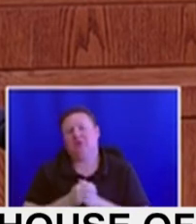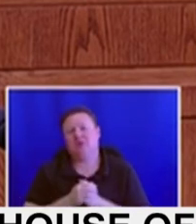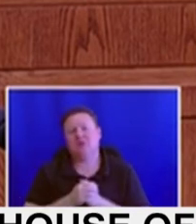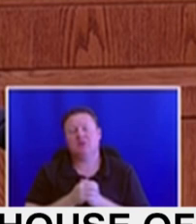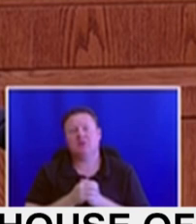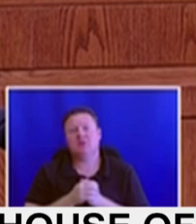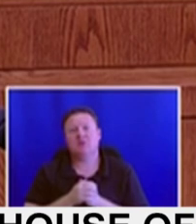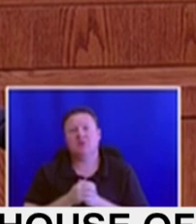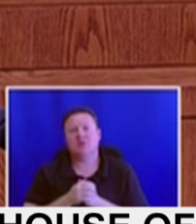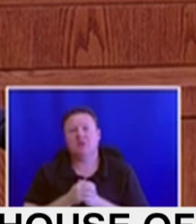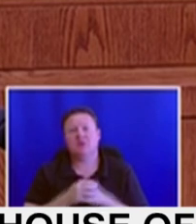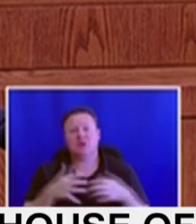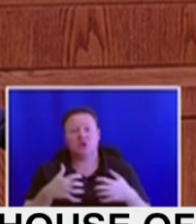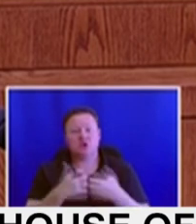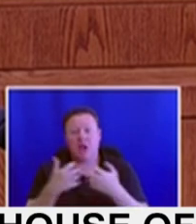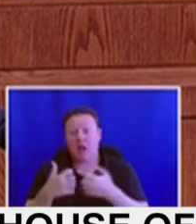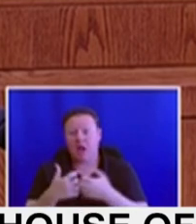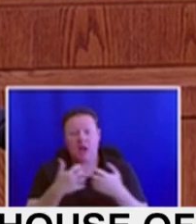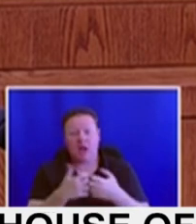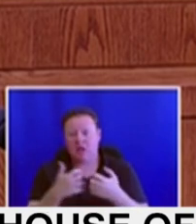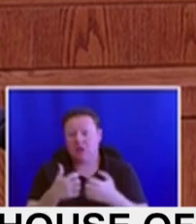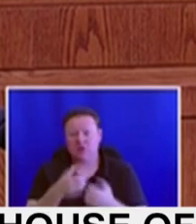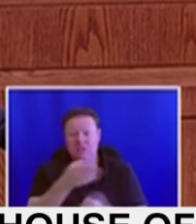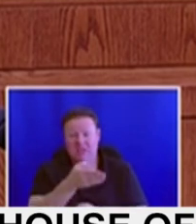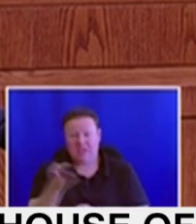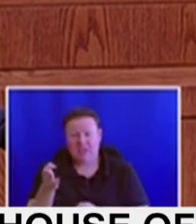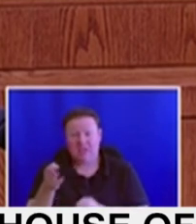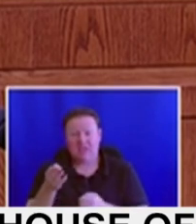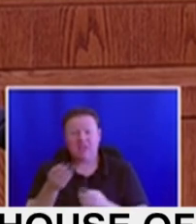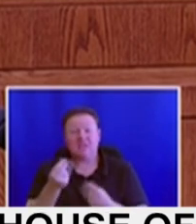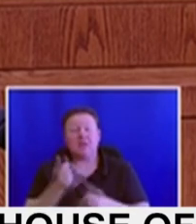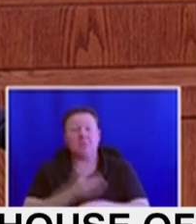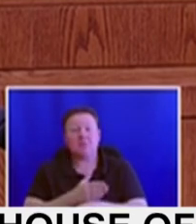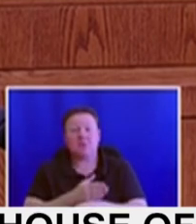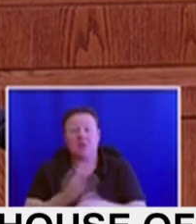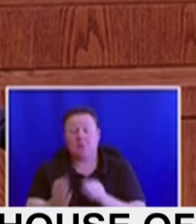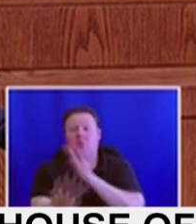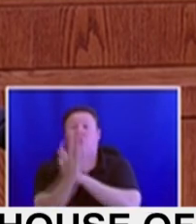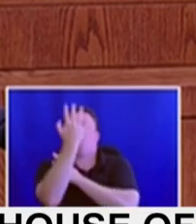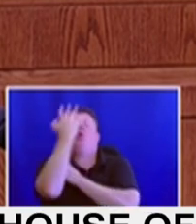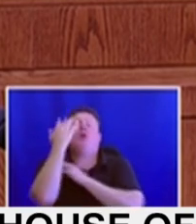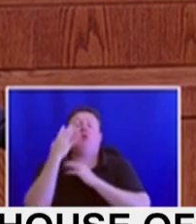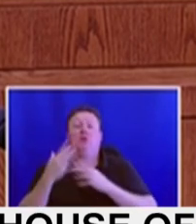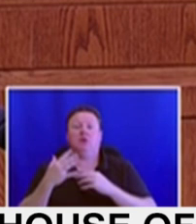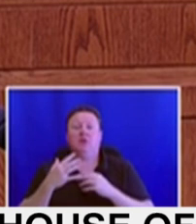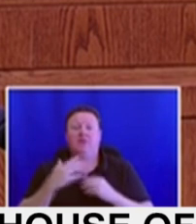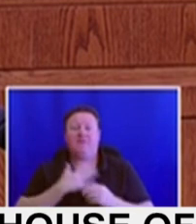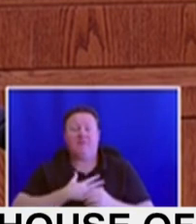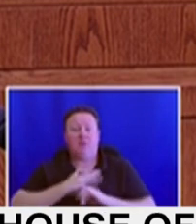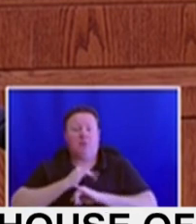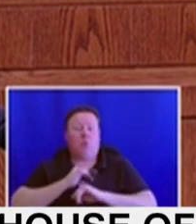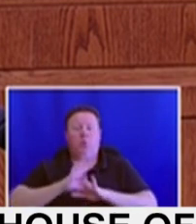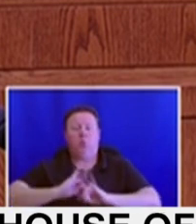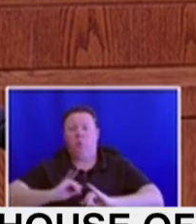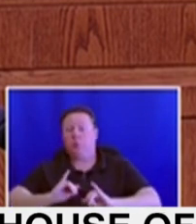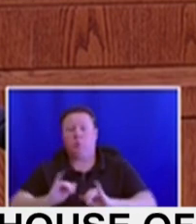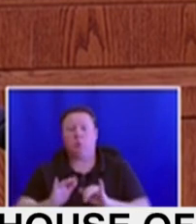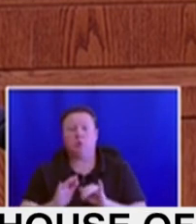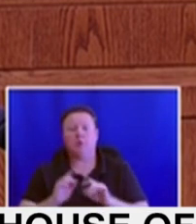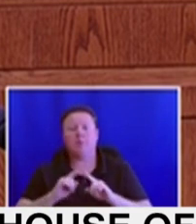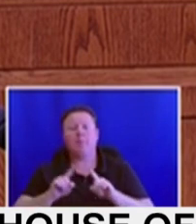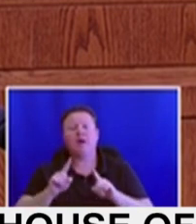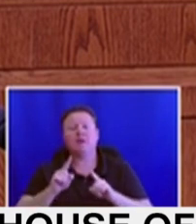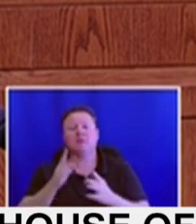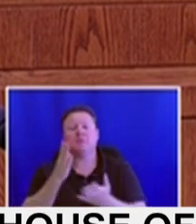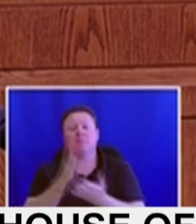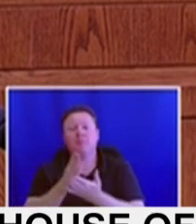times appear insurmountable and overwhelming, we must take to heart